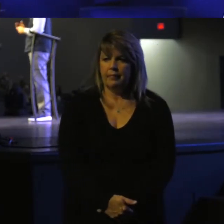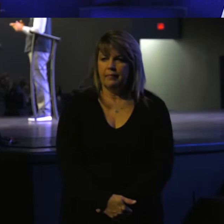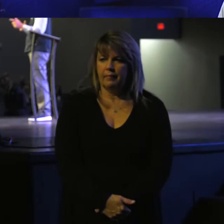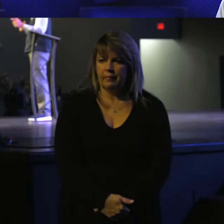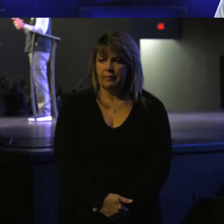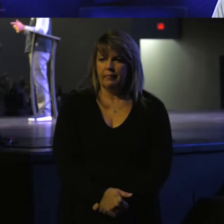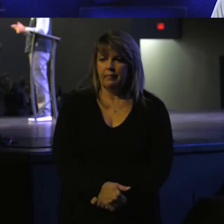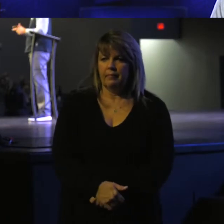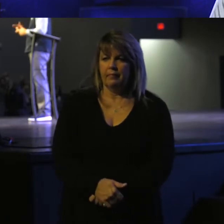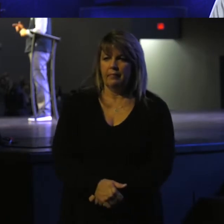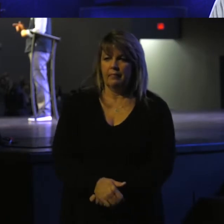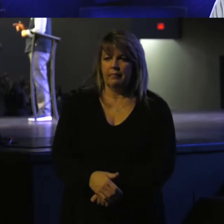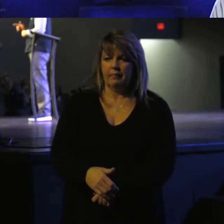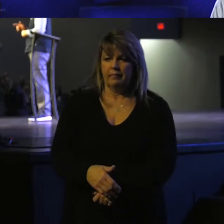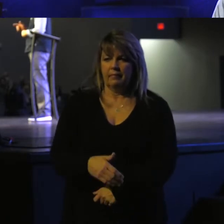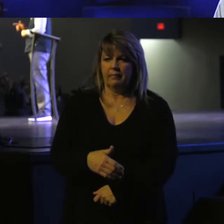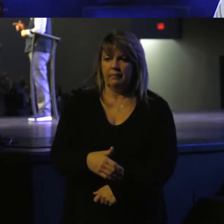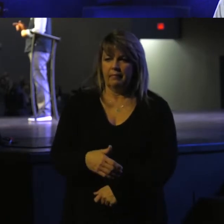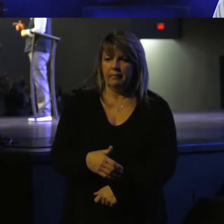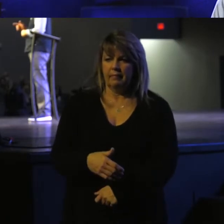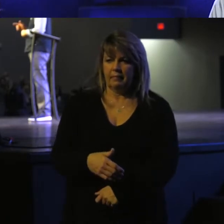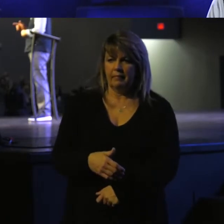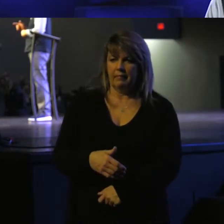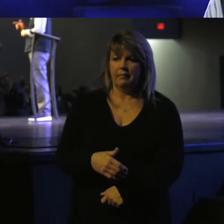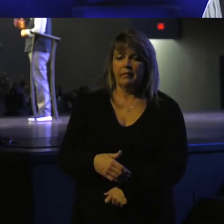for a child-headed household